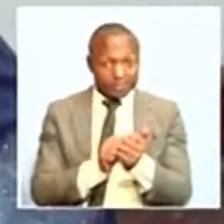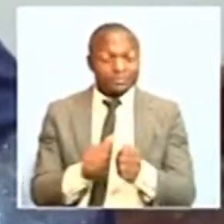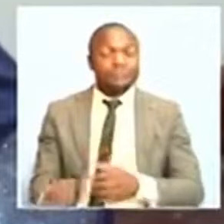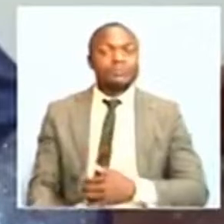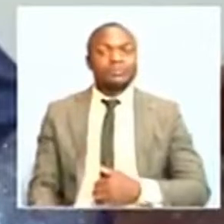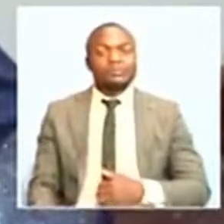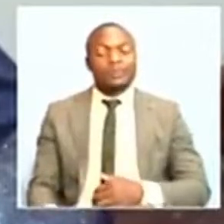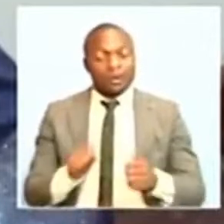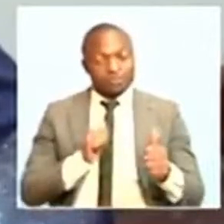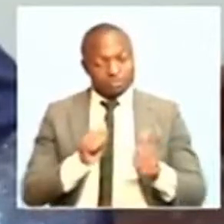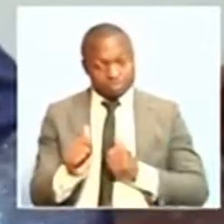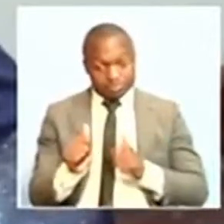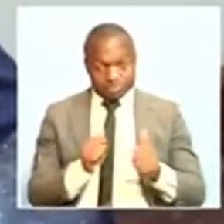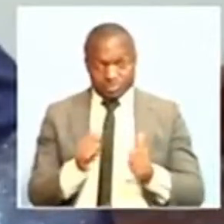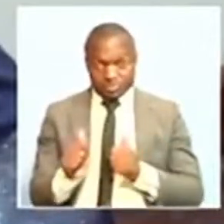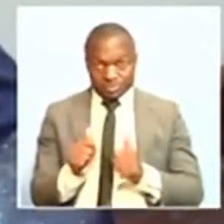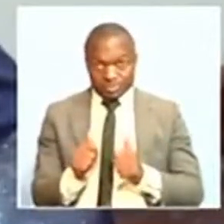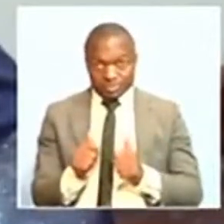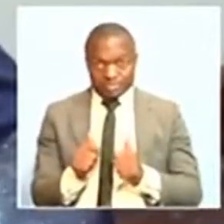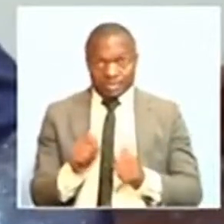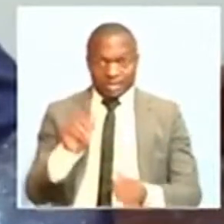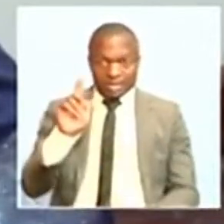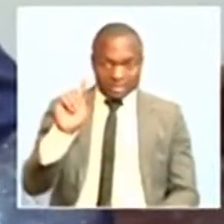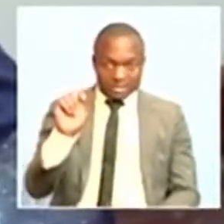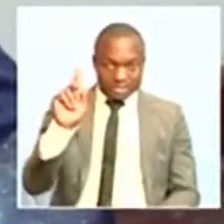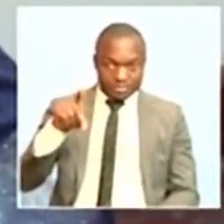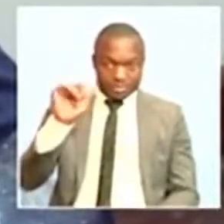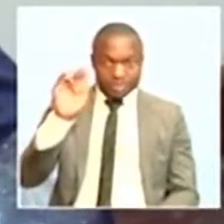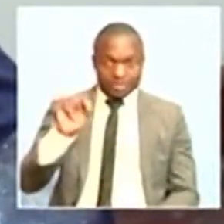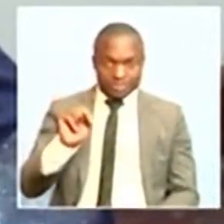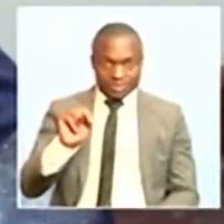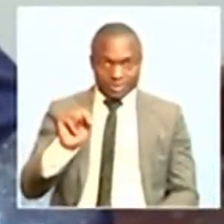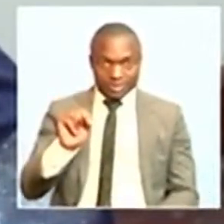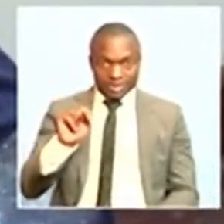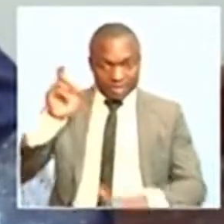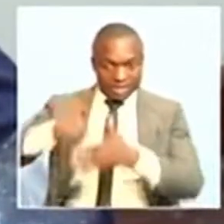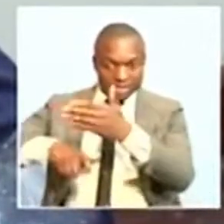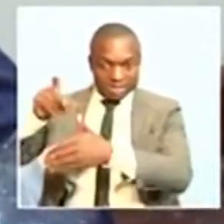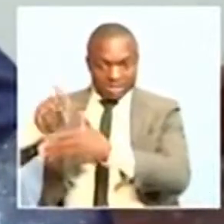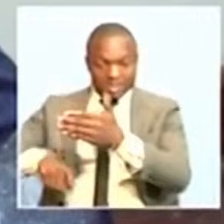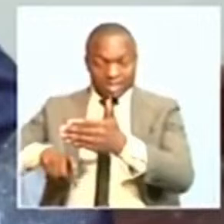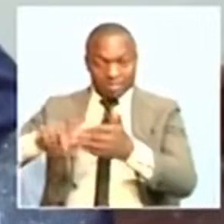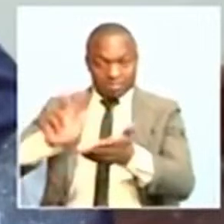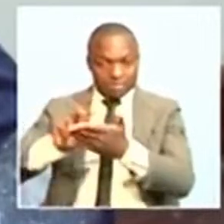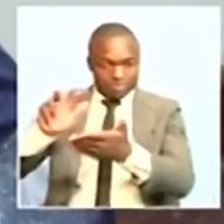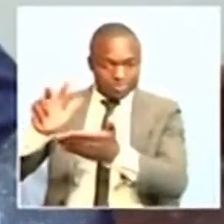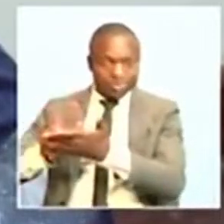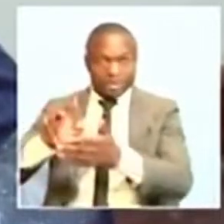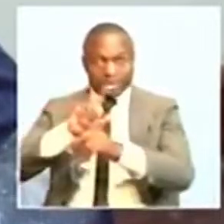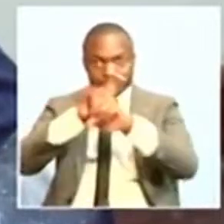the administration of the tip-in requirements and also the tax clearance certificates